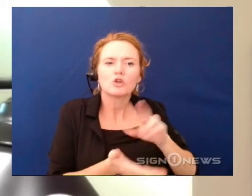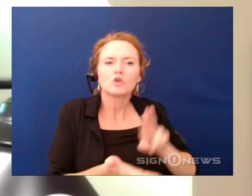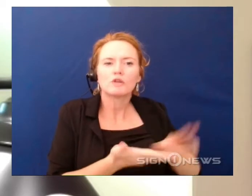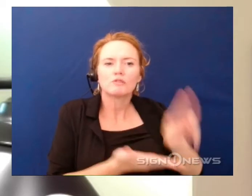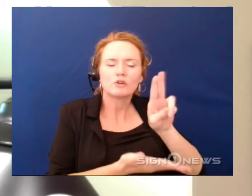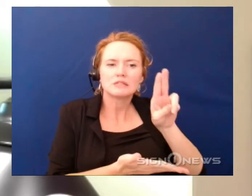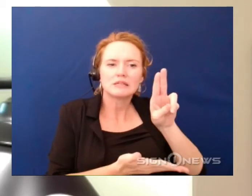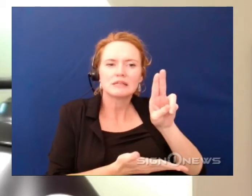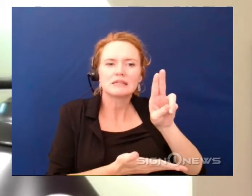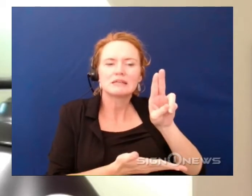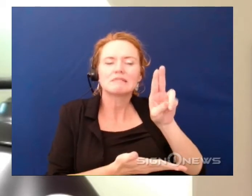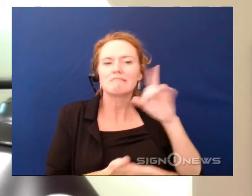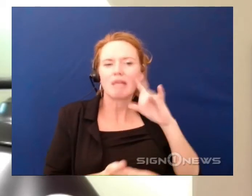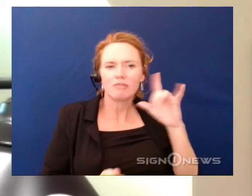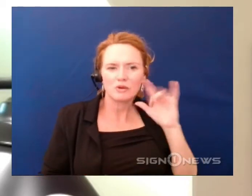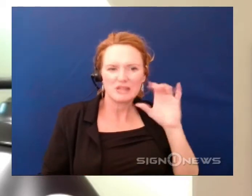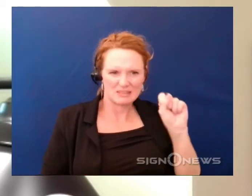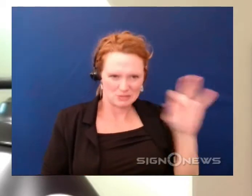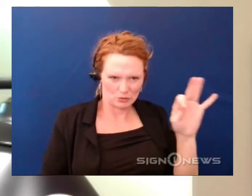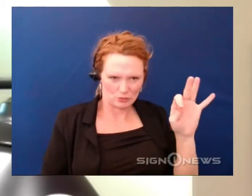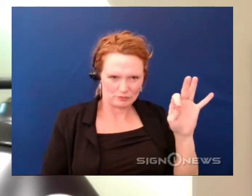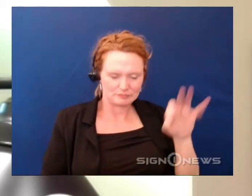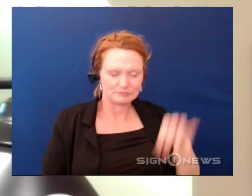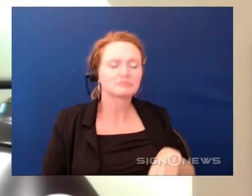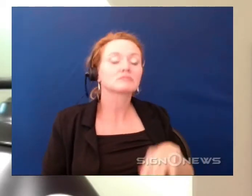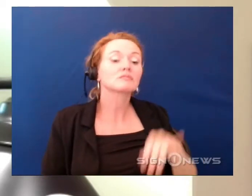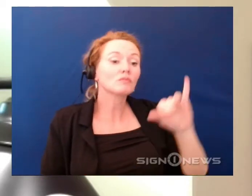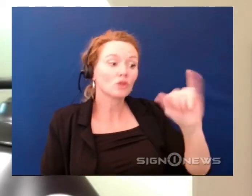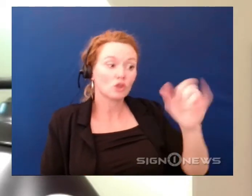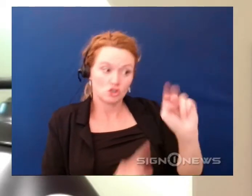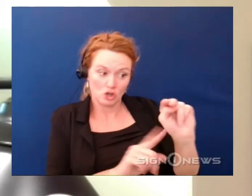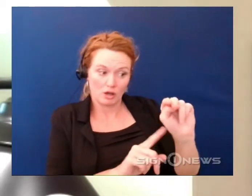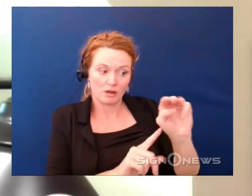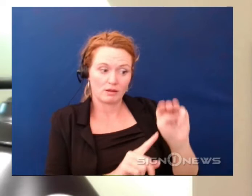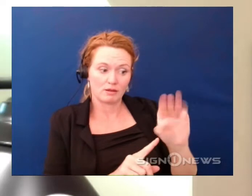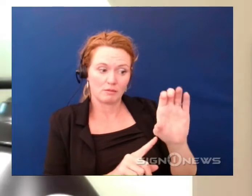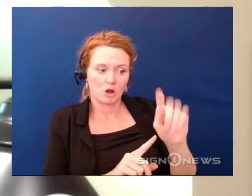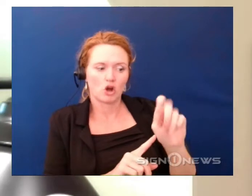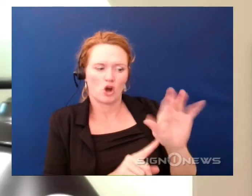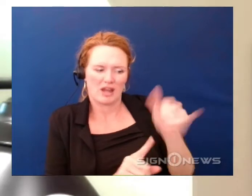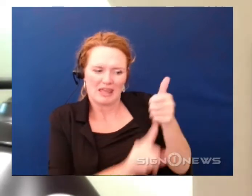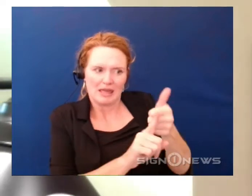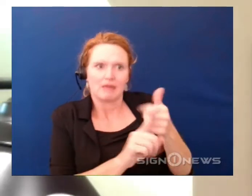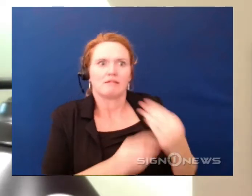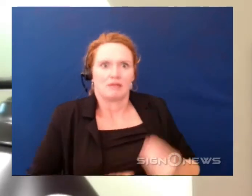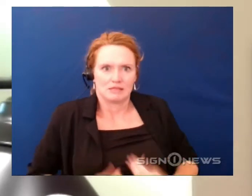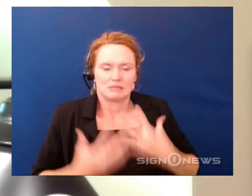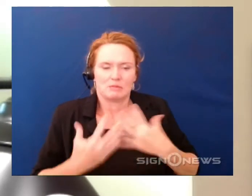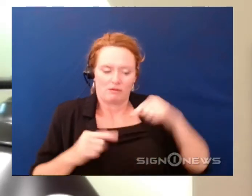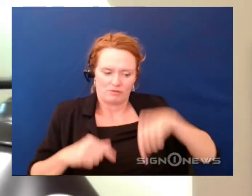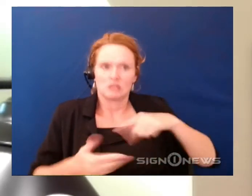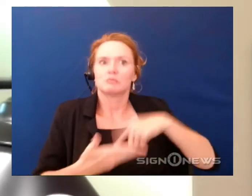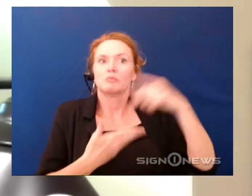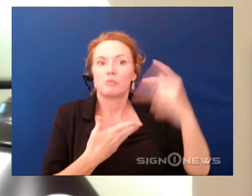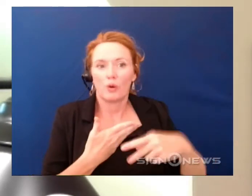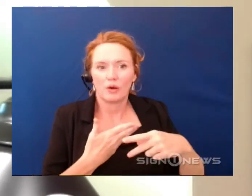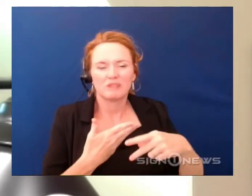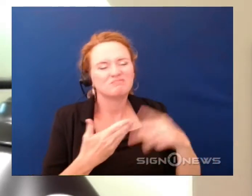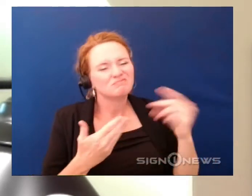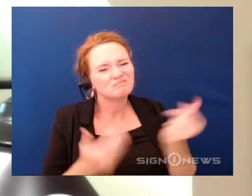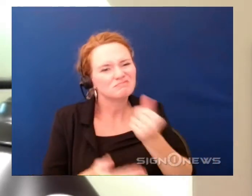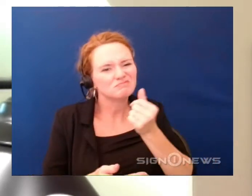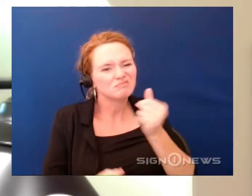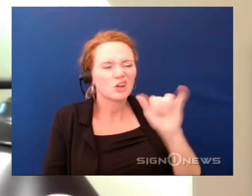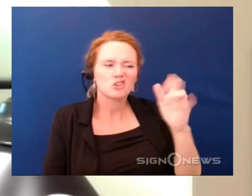San Francisco. So John Mccarty, as I noted, was the inspiration for this program. Unfortunately, John cannot be